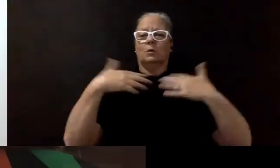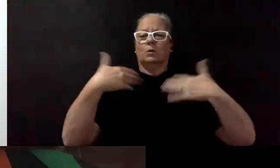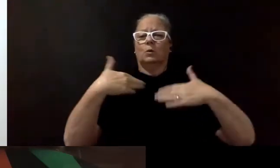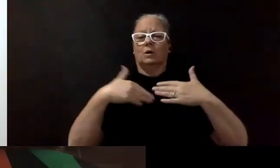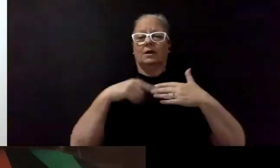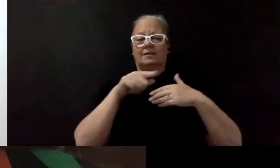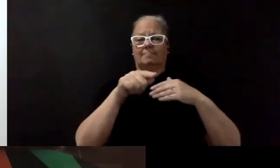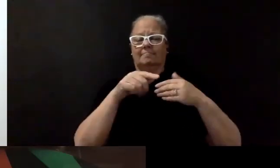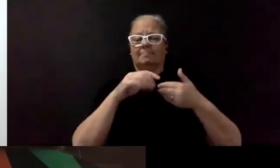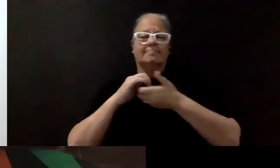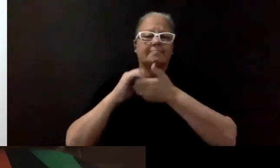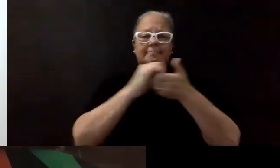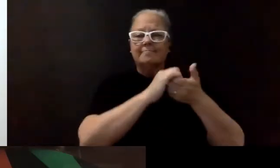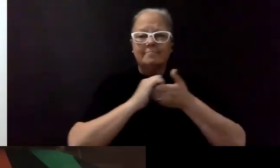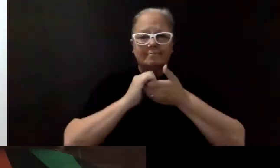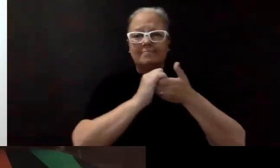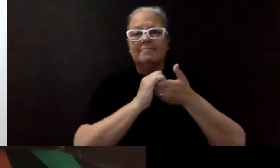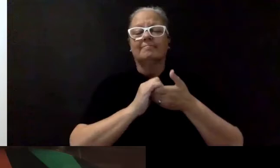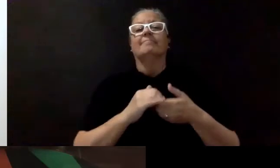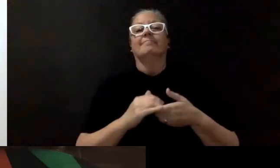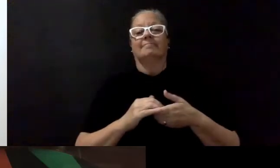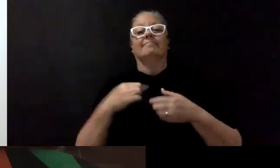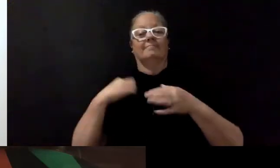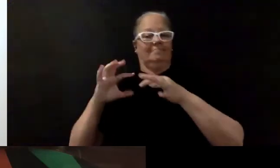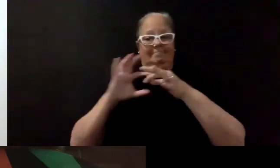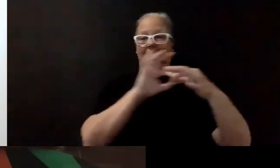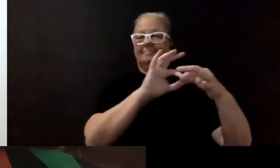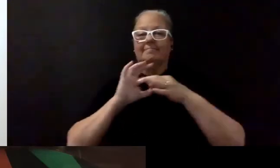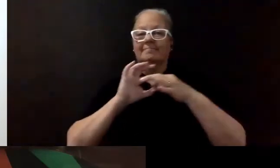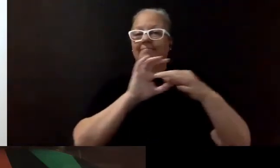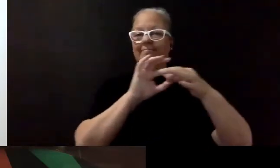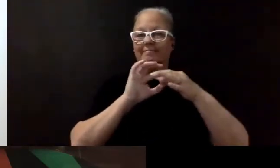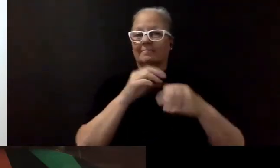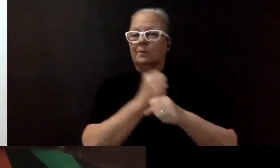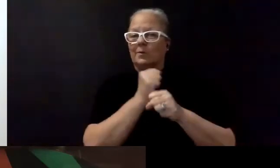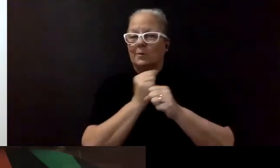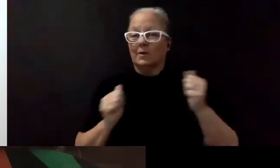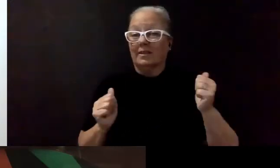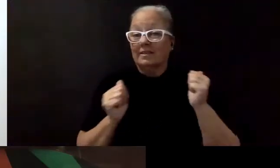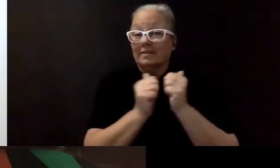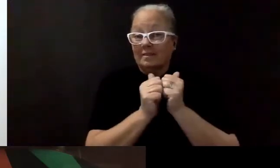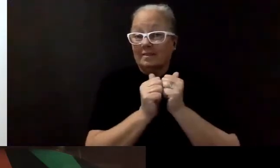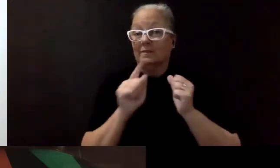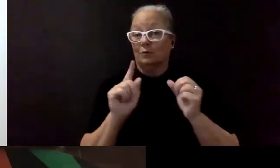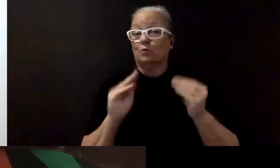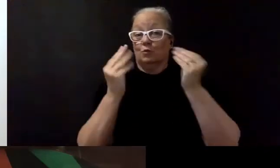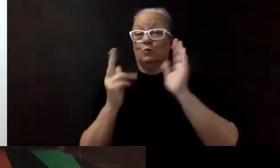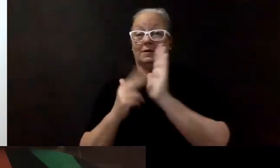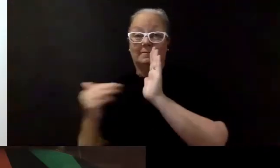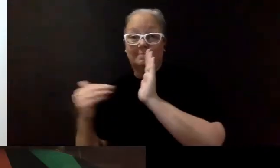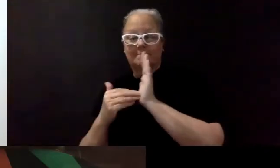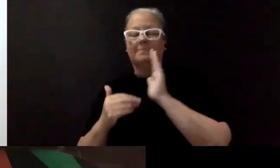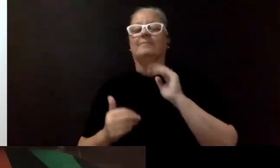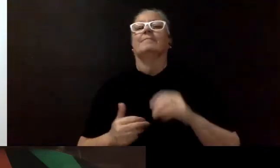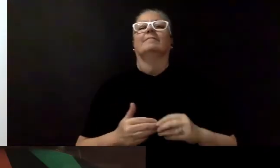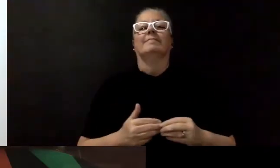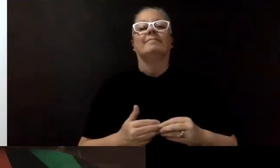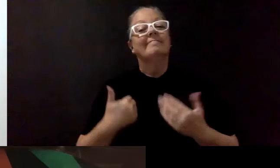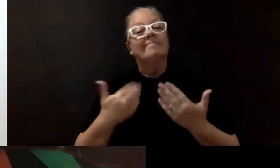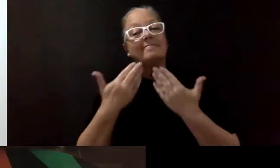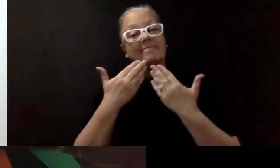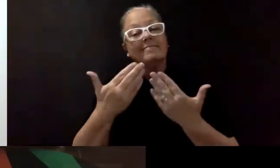Minorca, and NYAS Artisans. In addition, thank you to our guest for